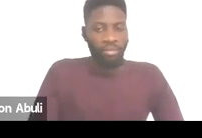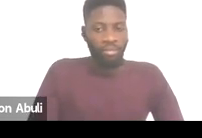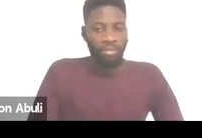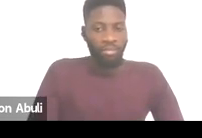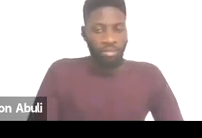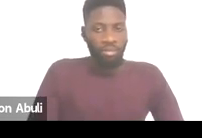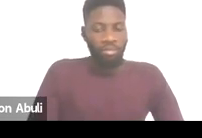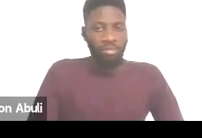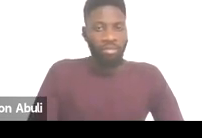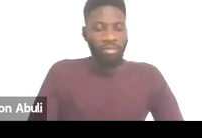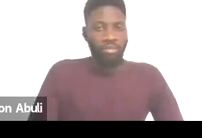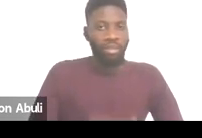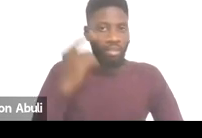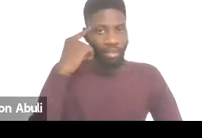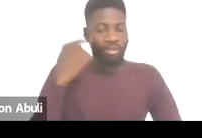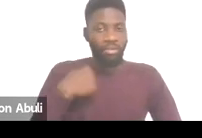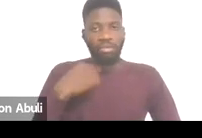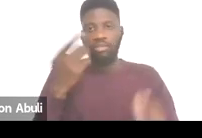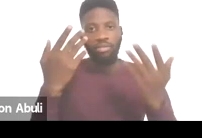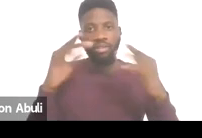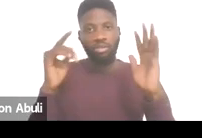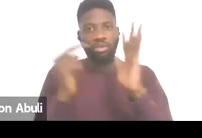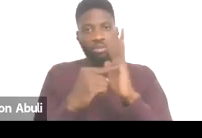I think I'll stop at that.